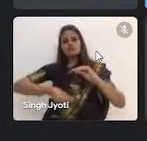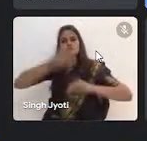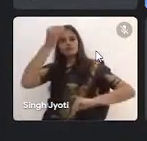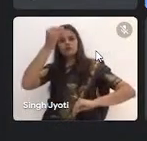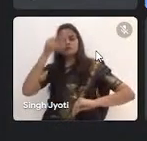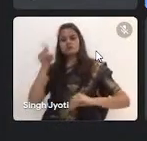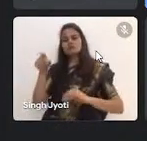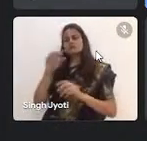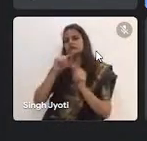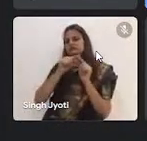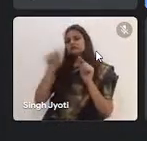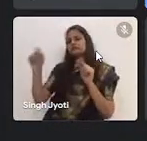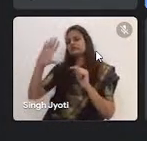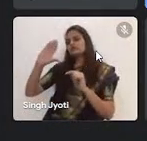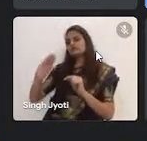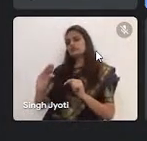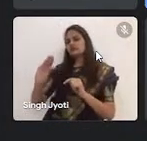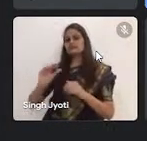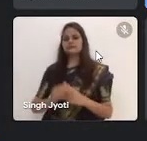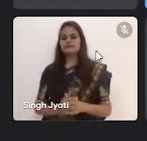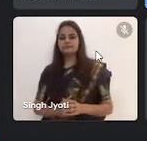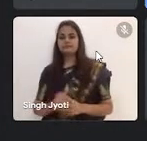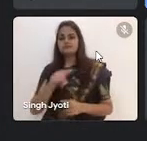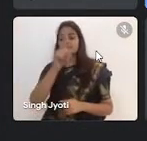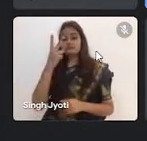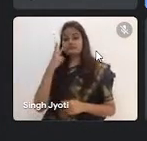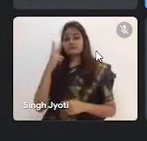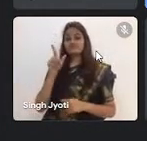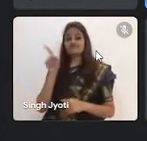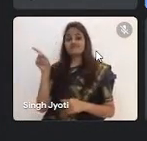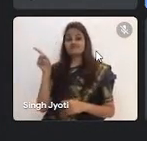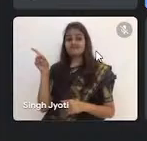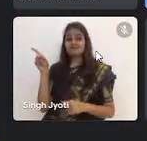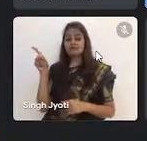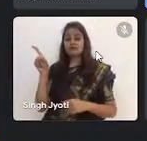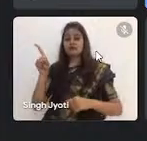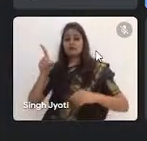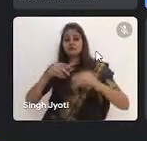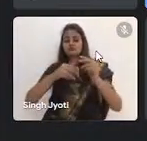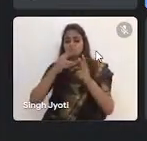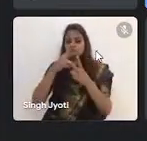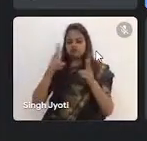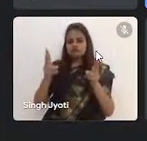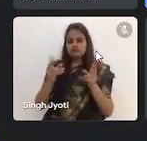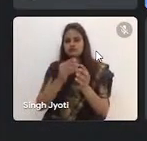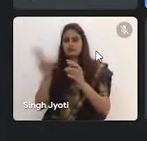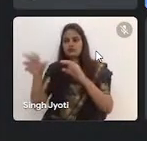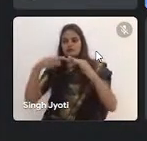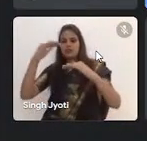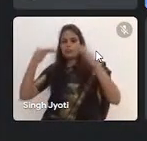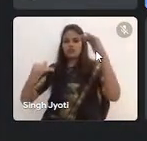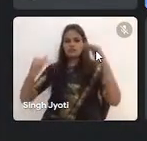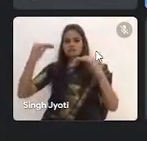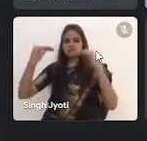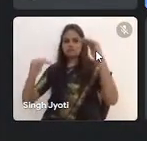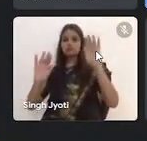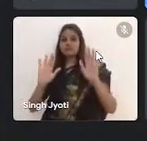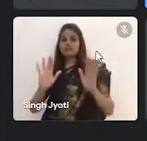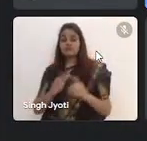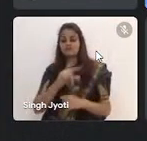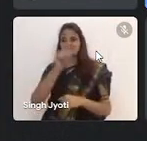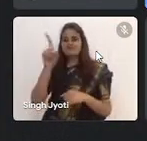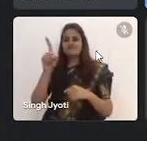well. And you can see that actually the distribution is largely below the middle of the